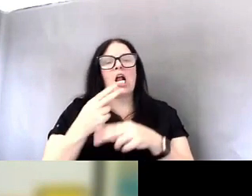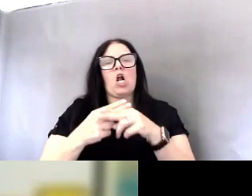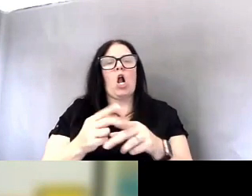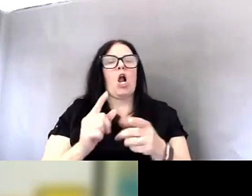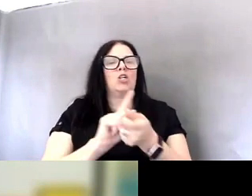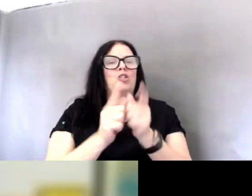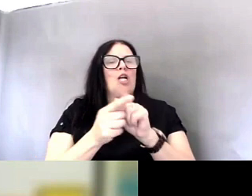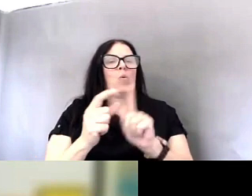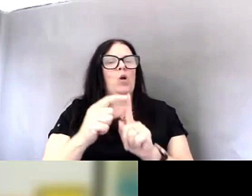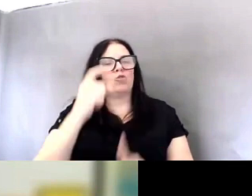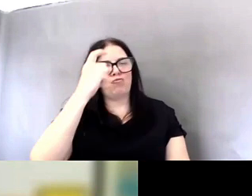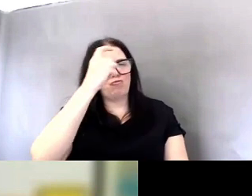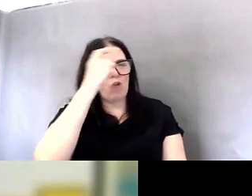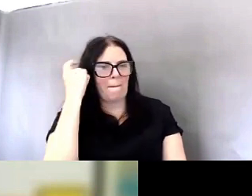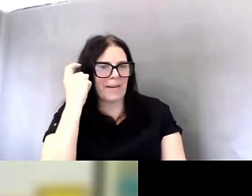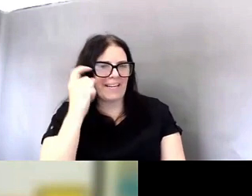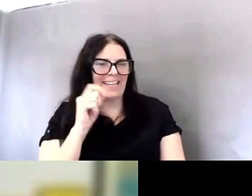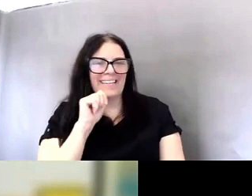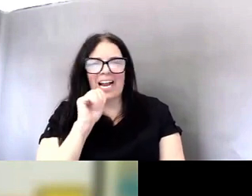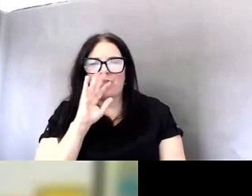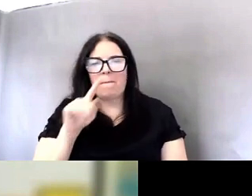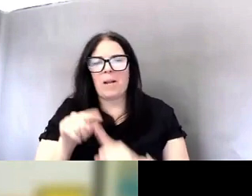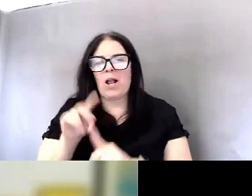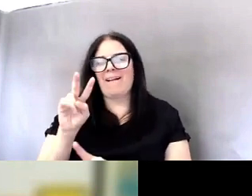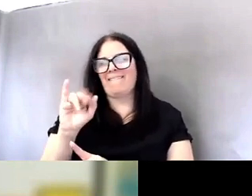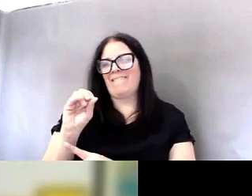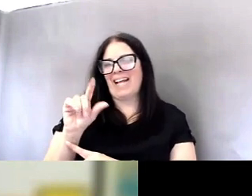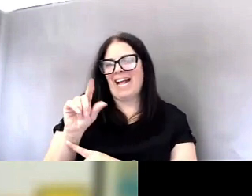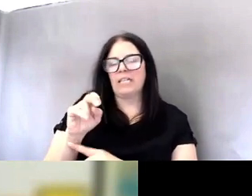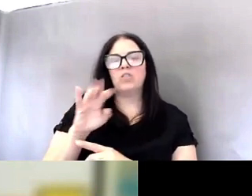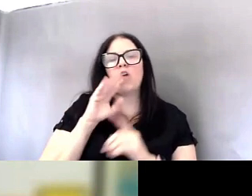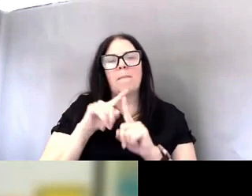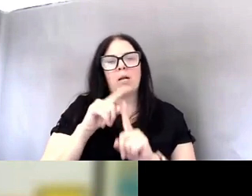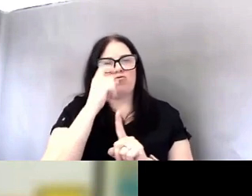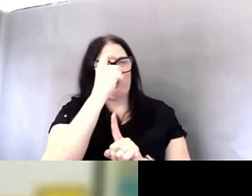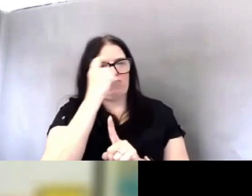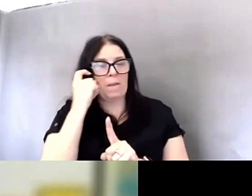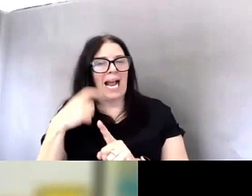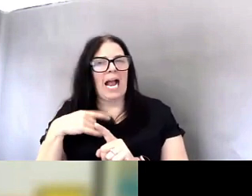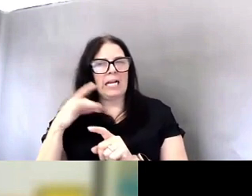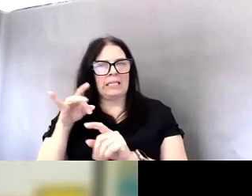trauma. So I just pulled a couple things off her site.